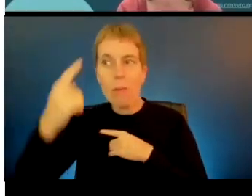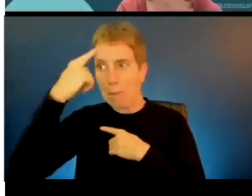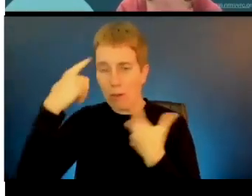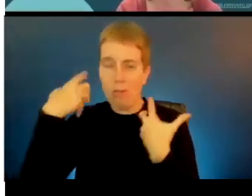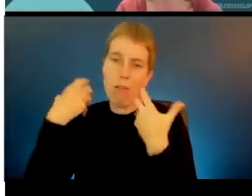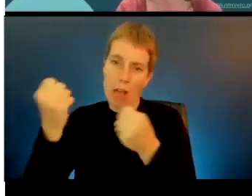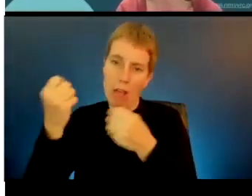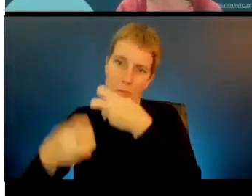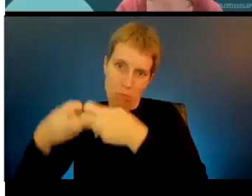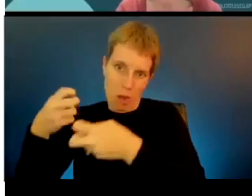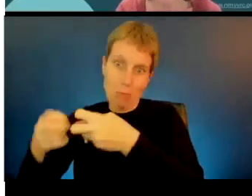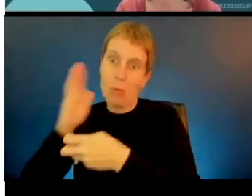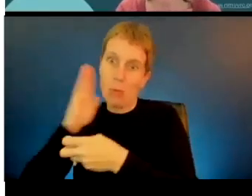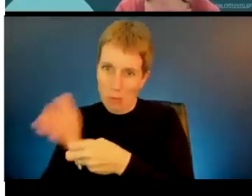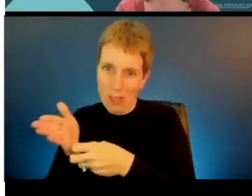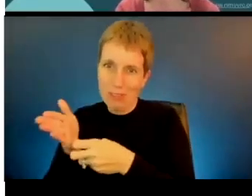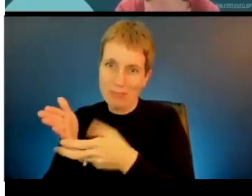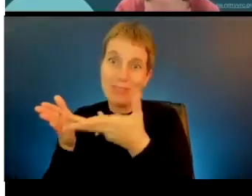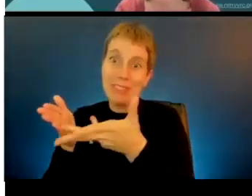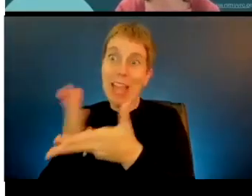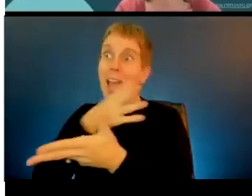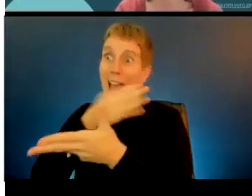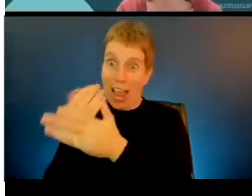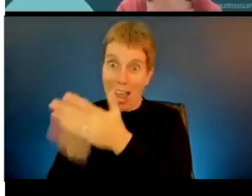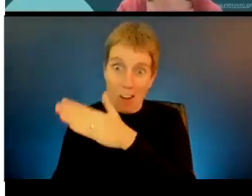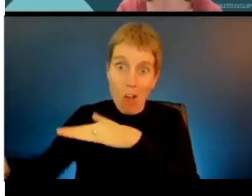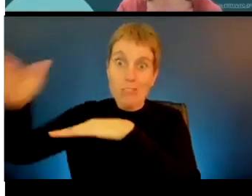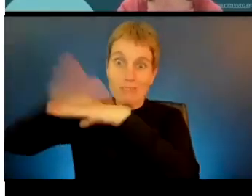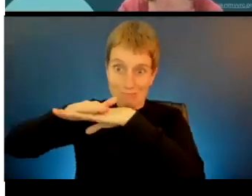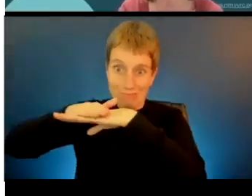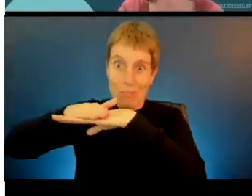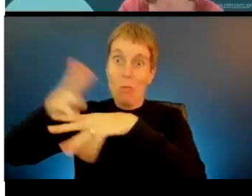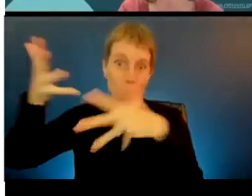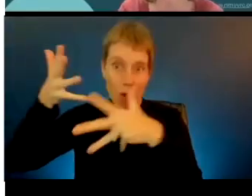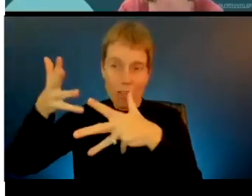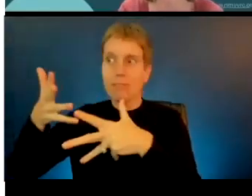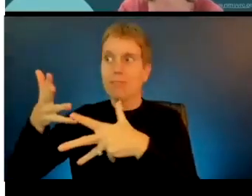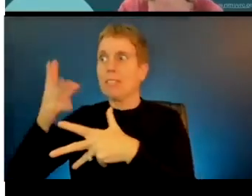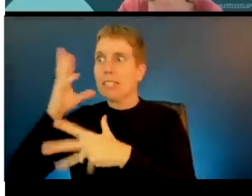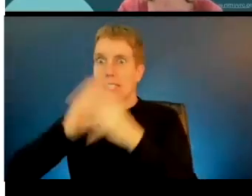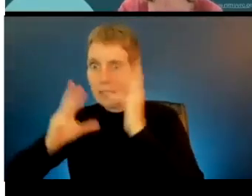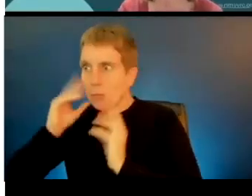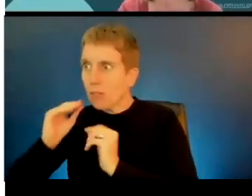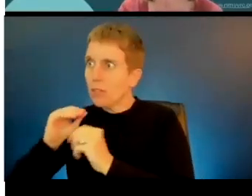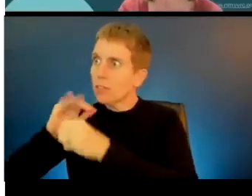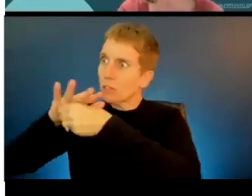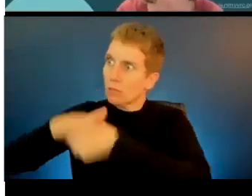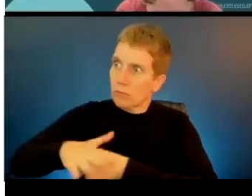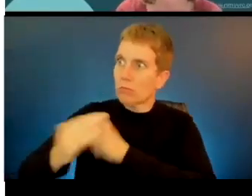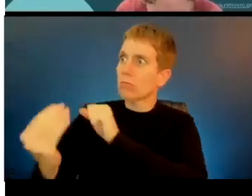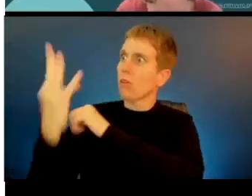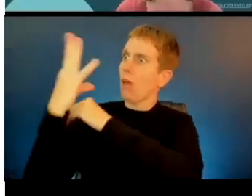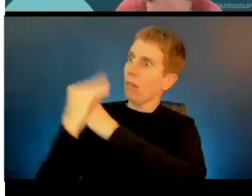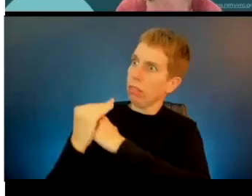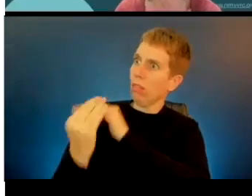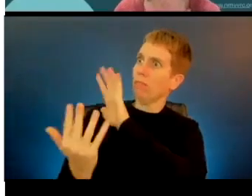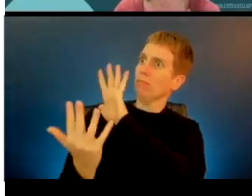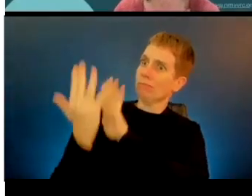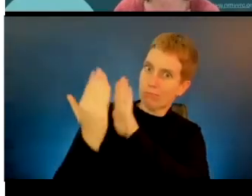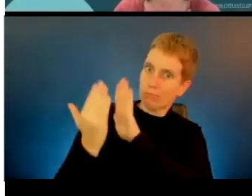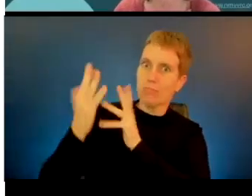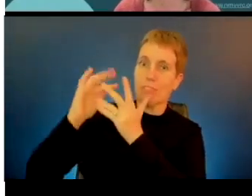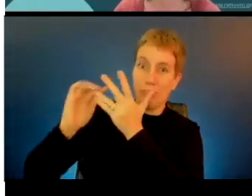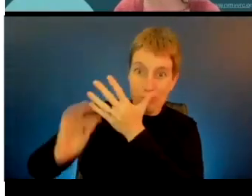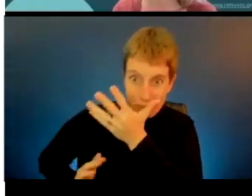ongoing adversities and additional exposure to trauma, we see an exacerbation of those problems as they move into